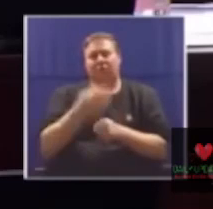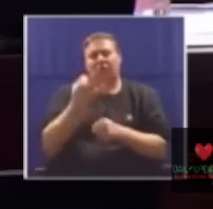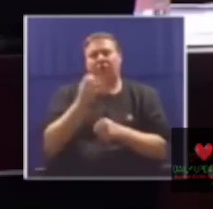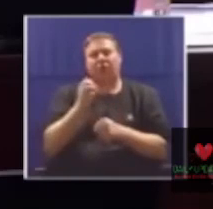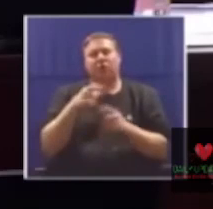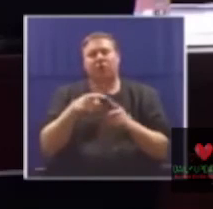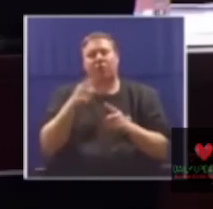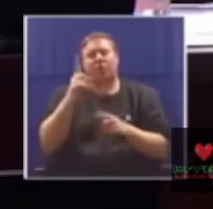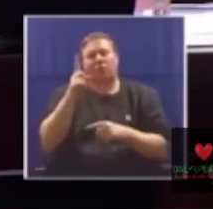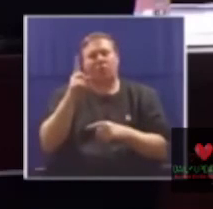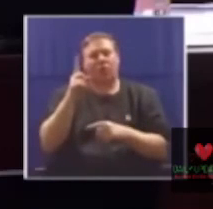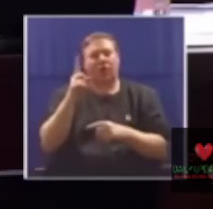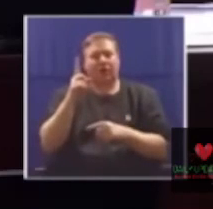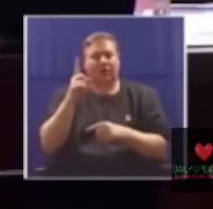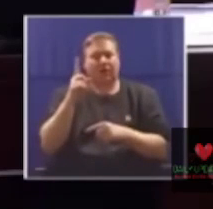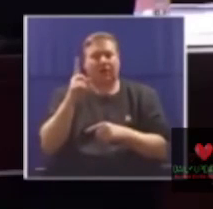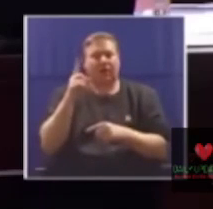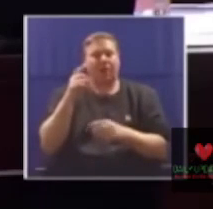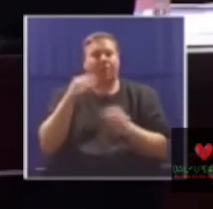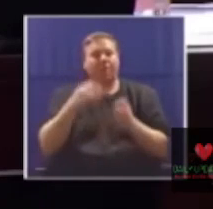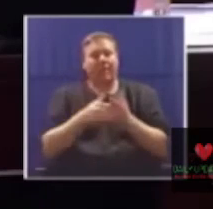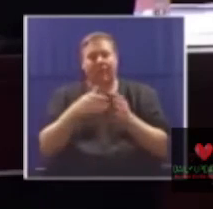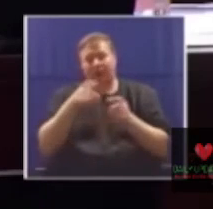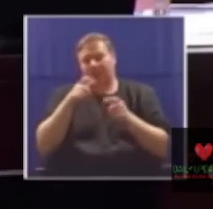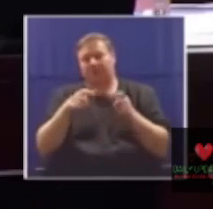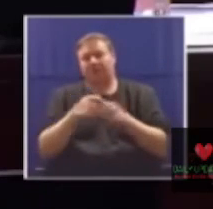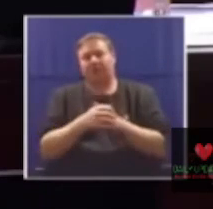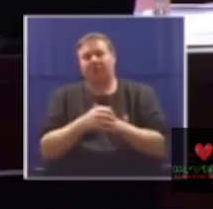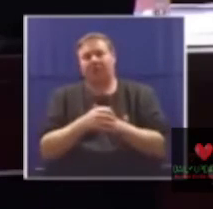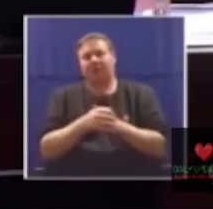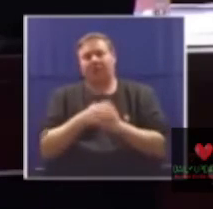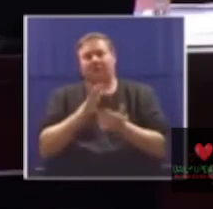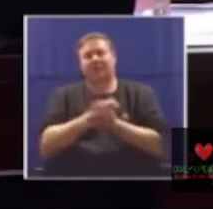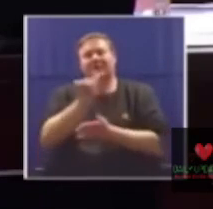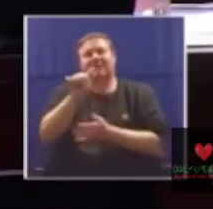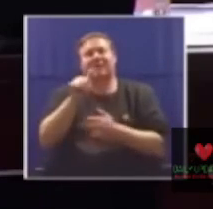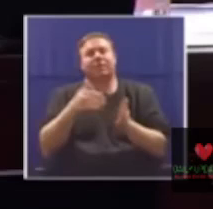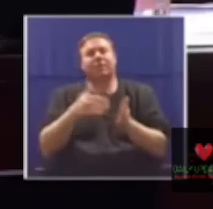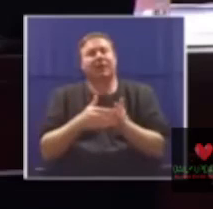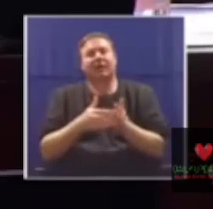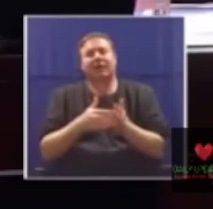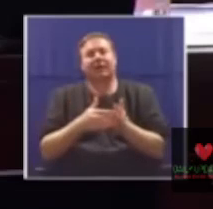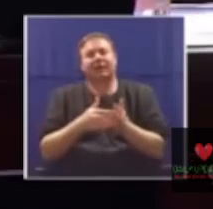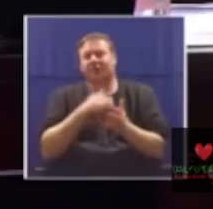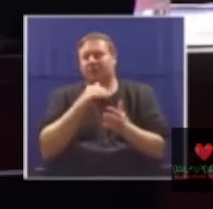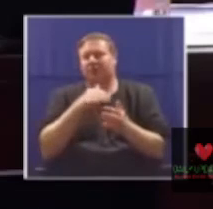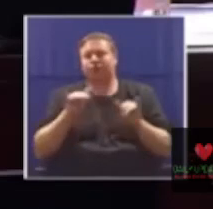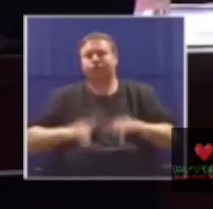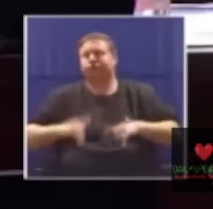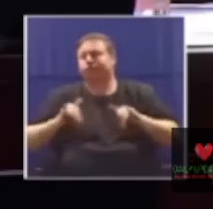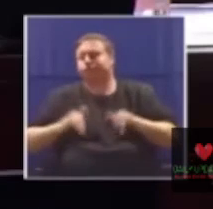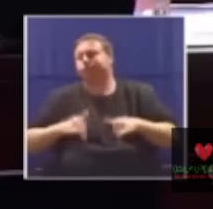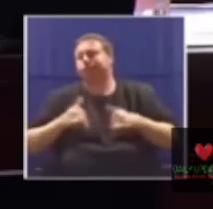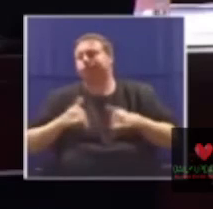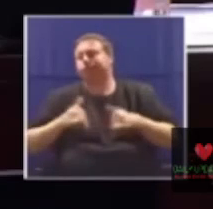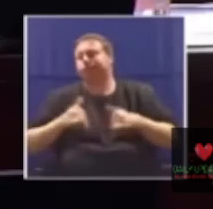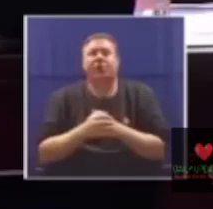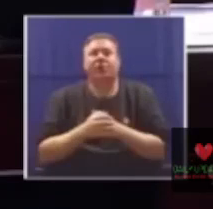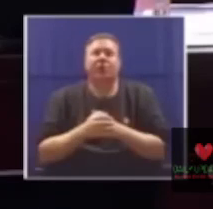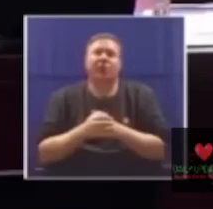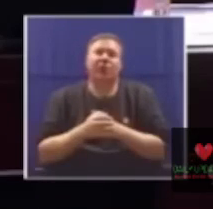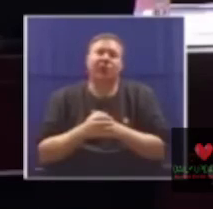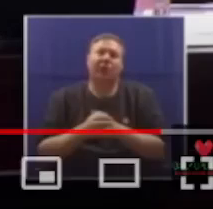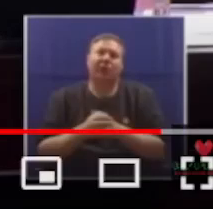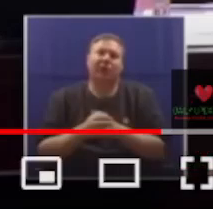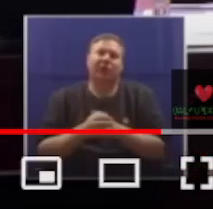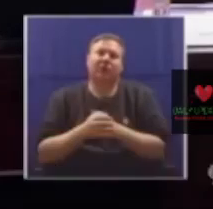people in that labor force component, you have got more than 16 million that are not doing anything. But and you still